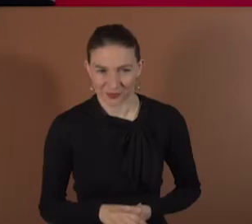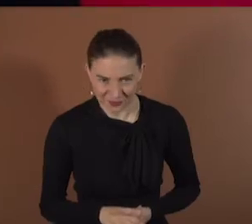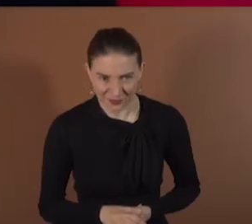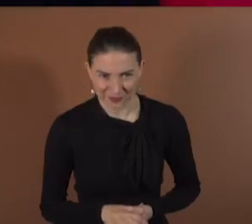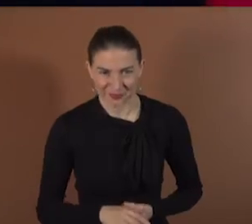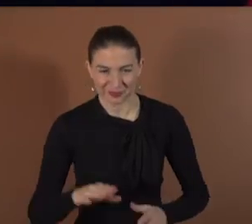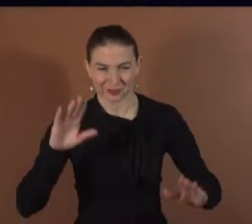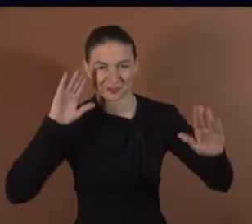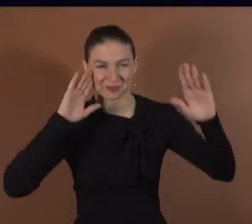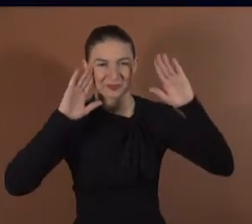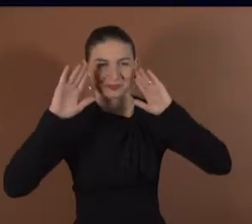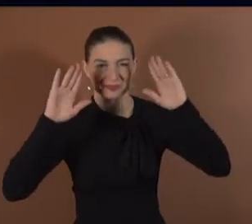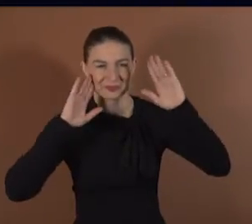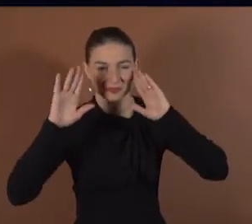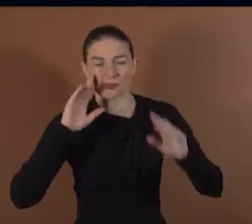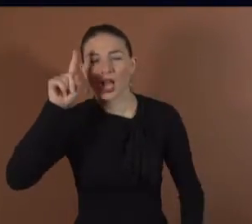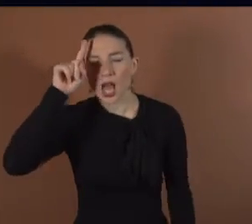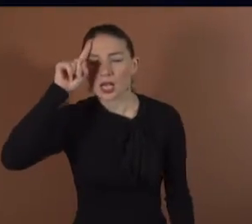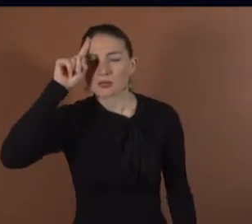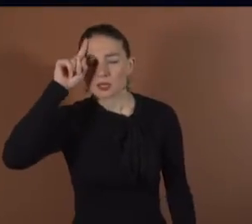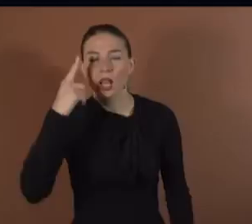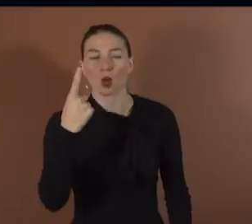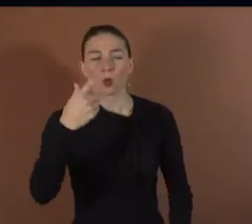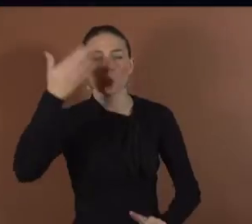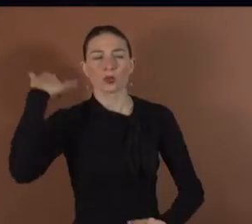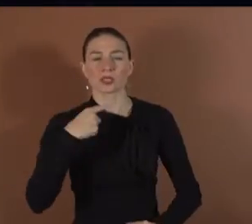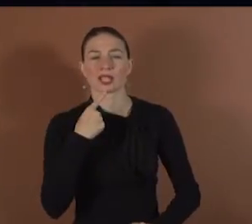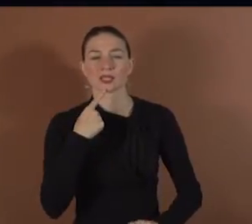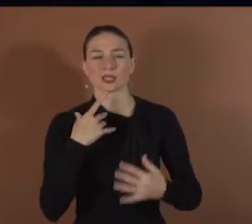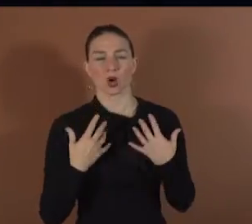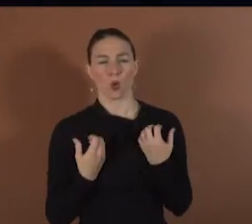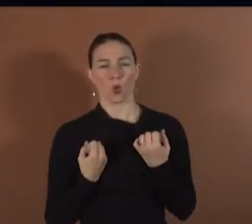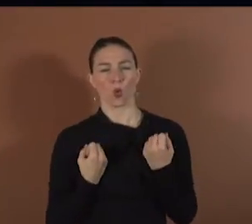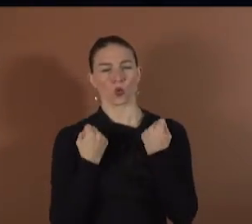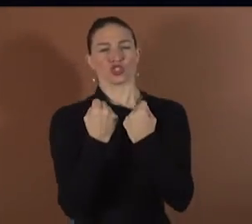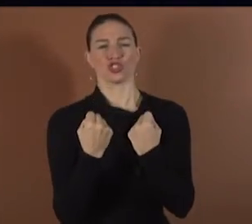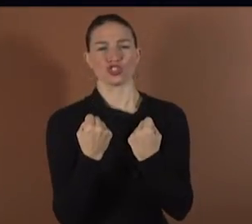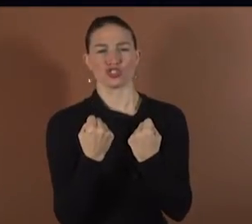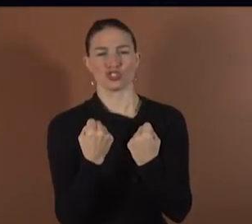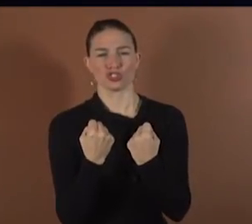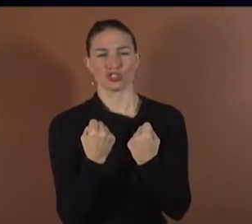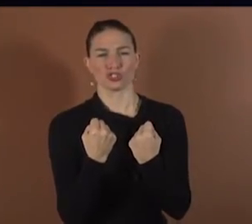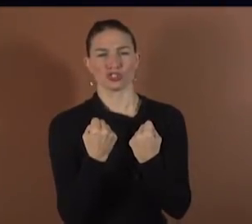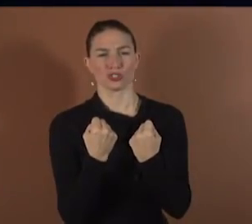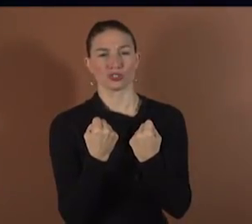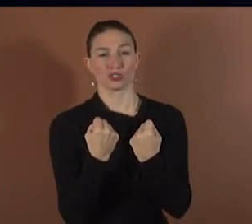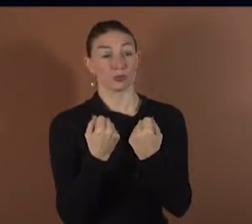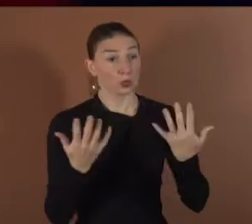Good morning. Nelson Mandela once said, courage is not the absence of